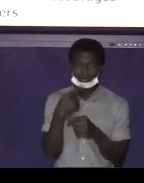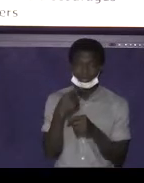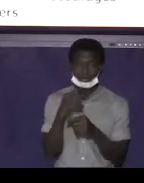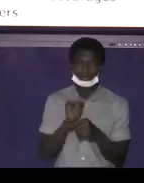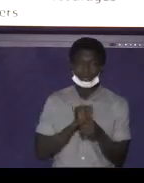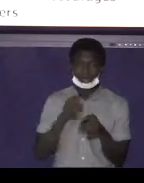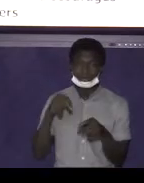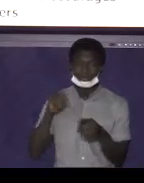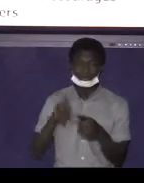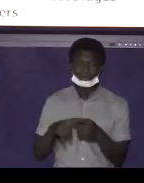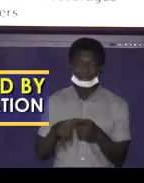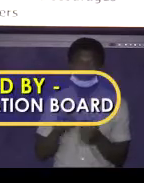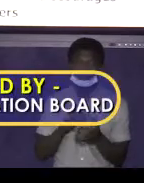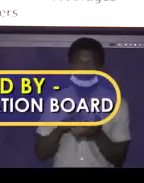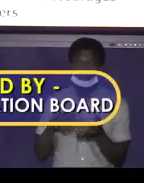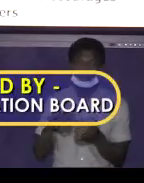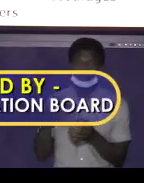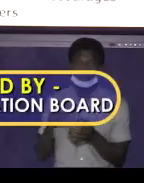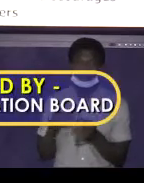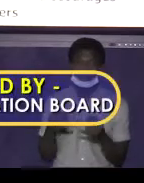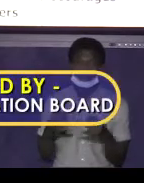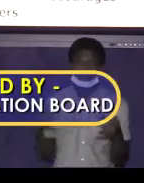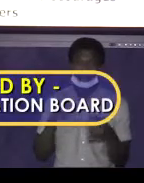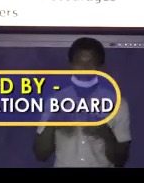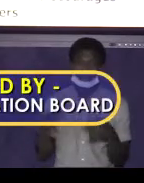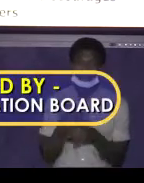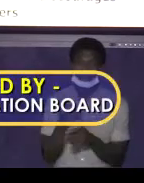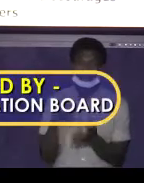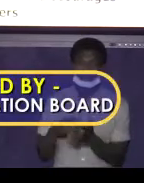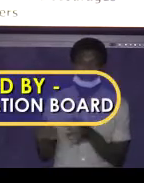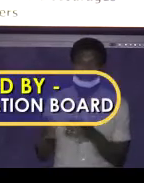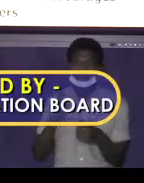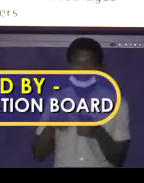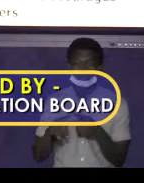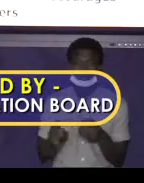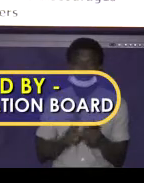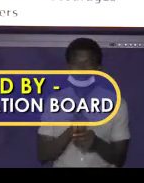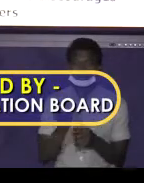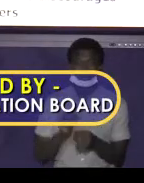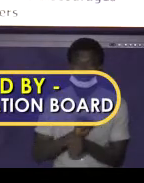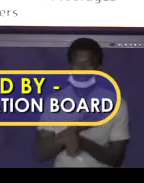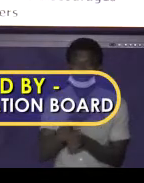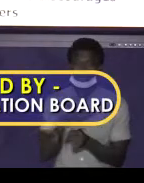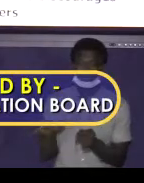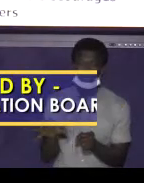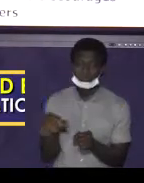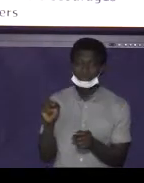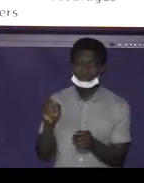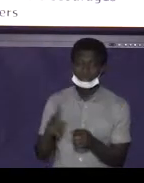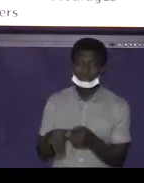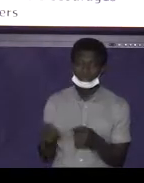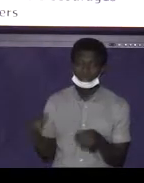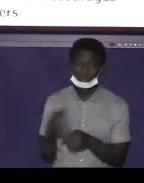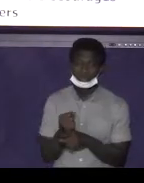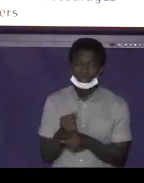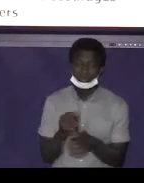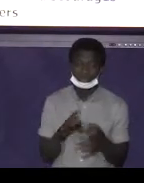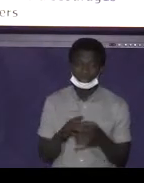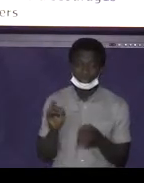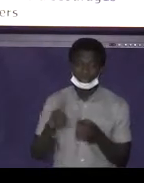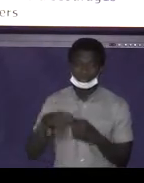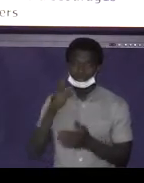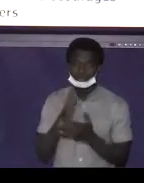need to pull the wire to get this done. That means to use influence to get connected to